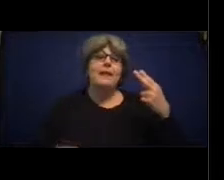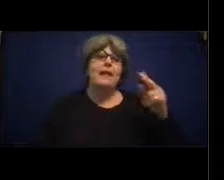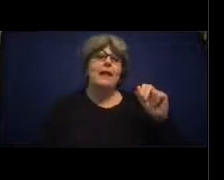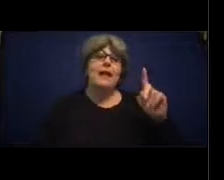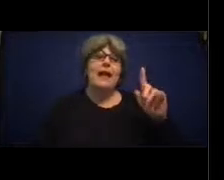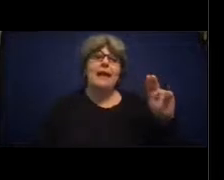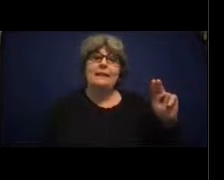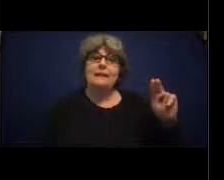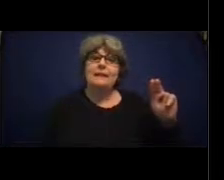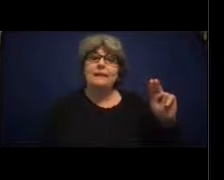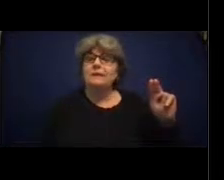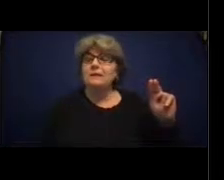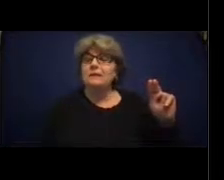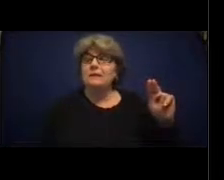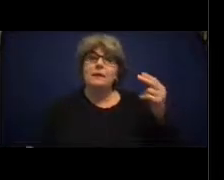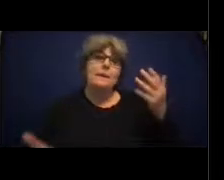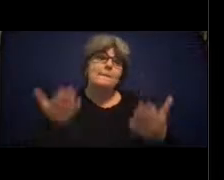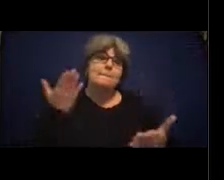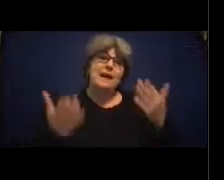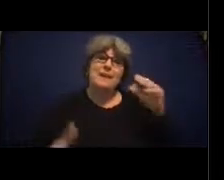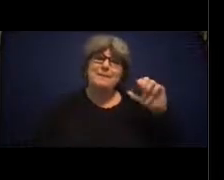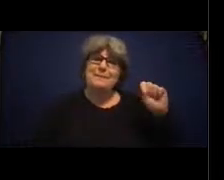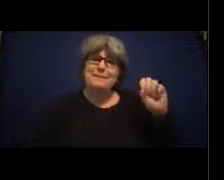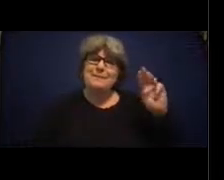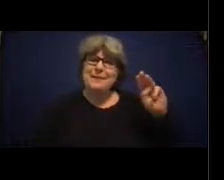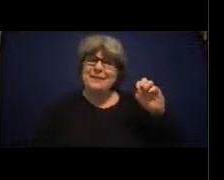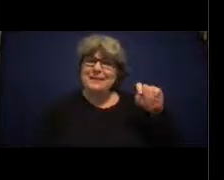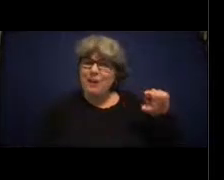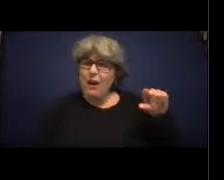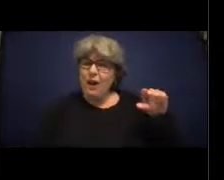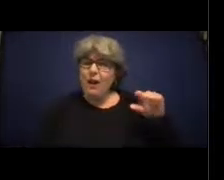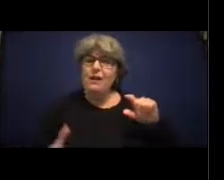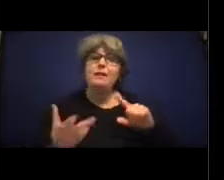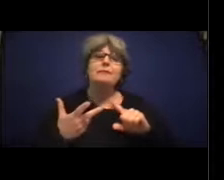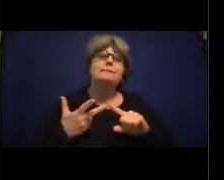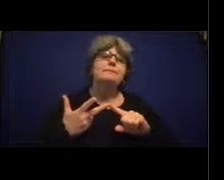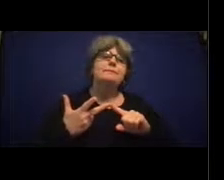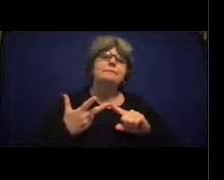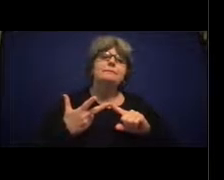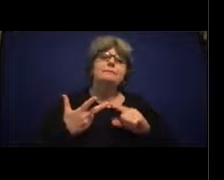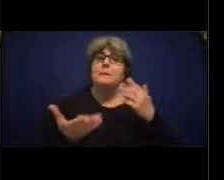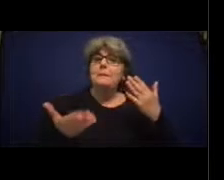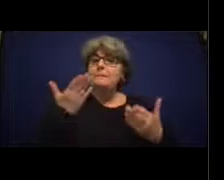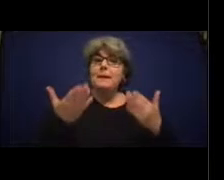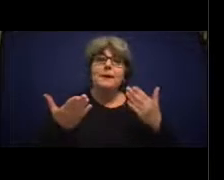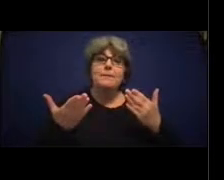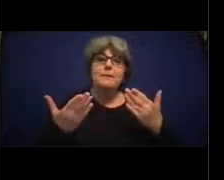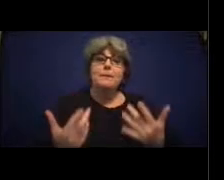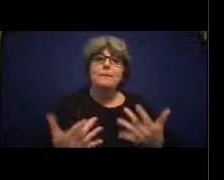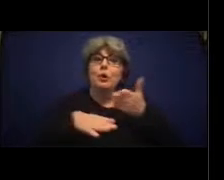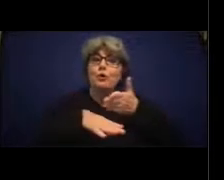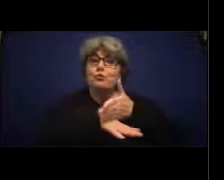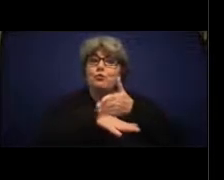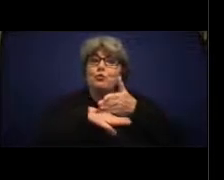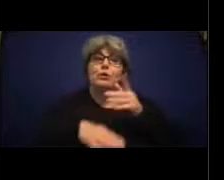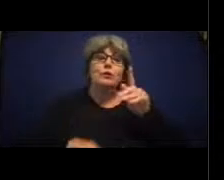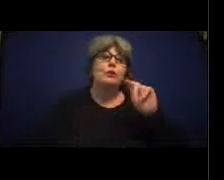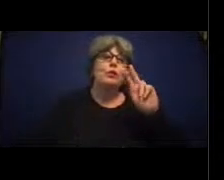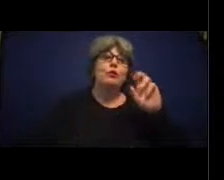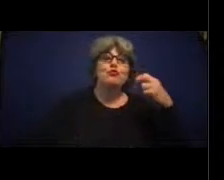Janet says that there might be smog. Hadley says that they see either burned wood or trash and the